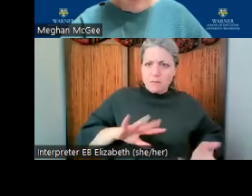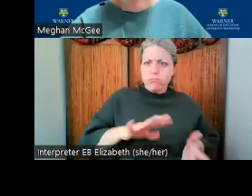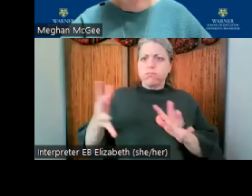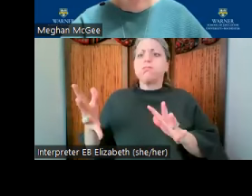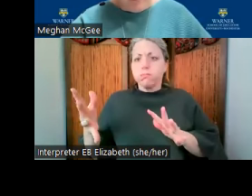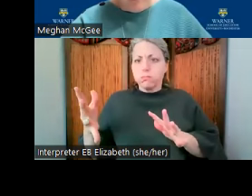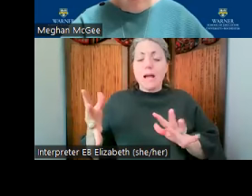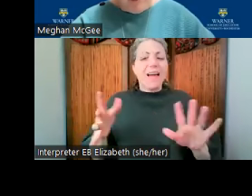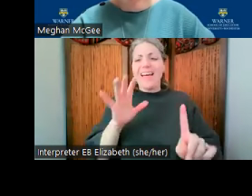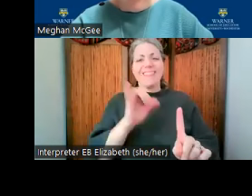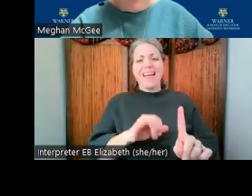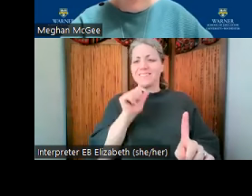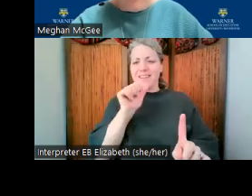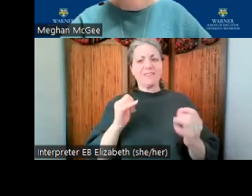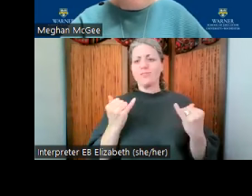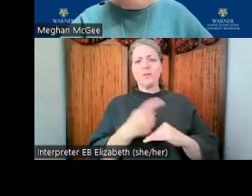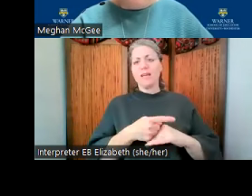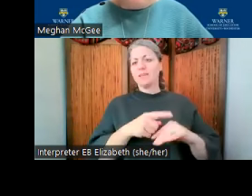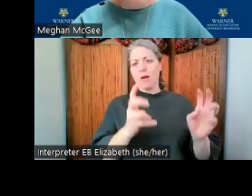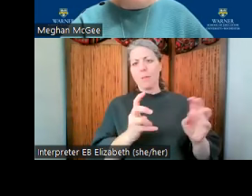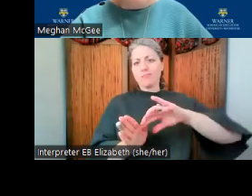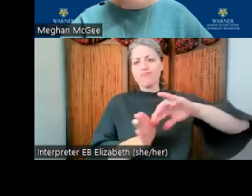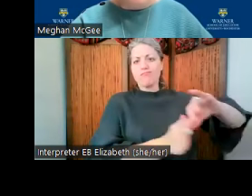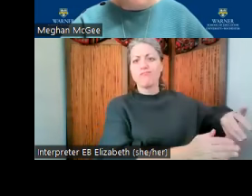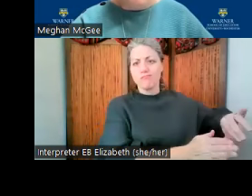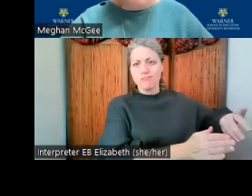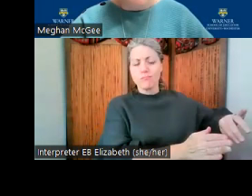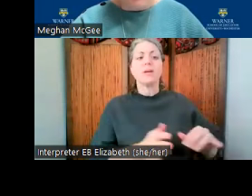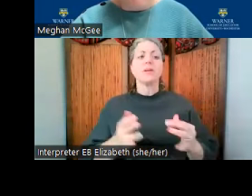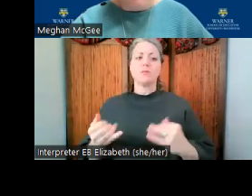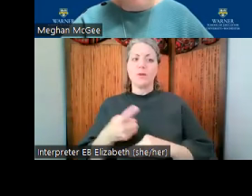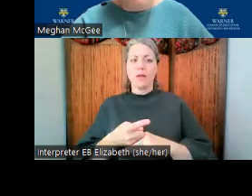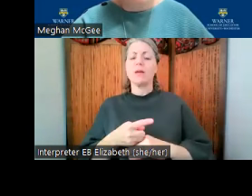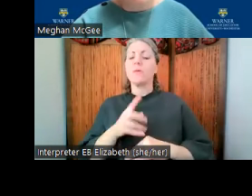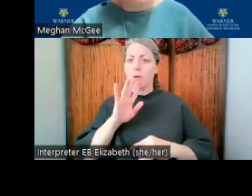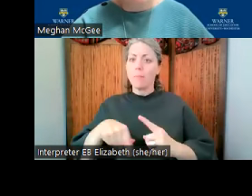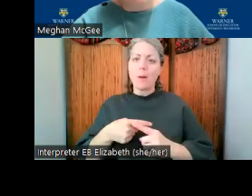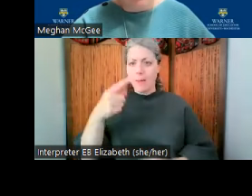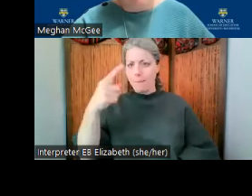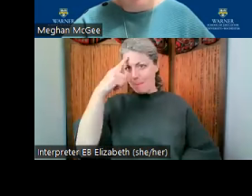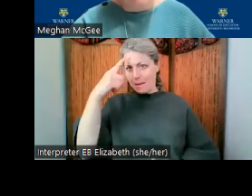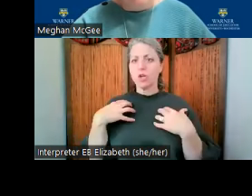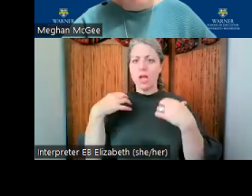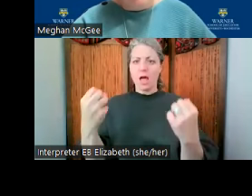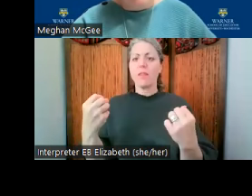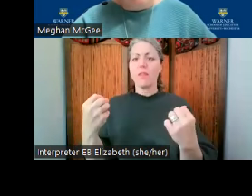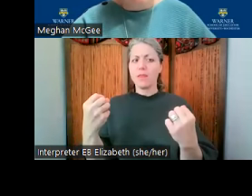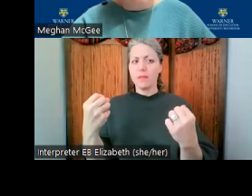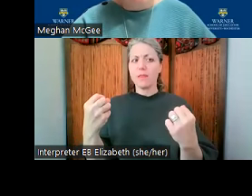about mental health presentations of trauma. And acute trauma